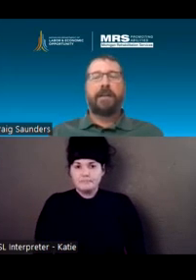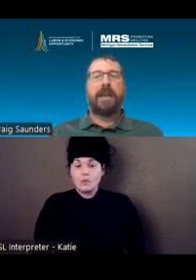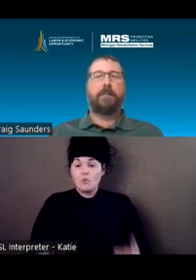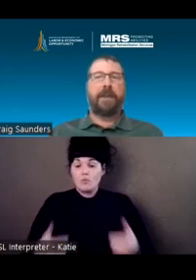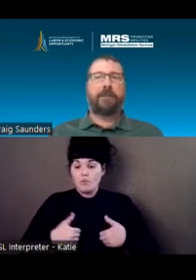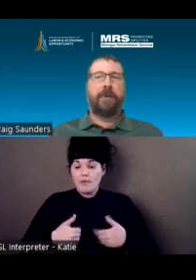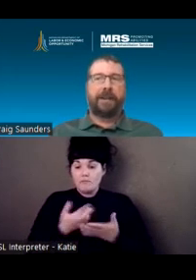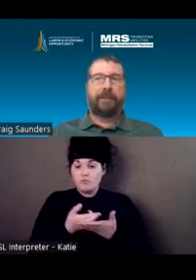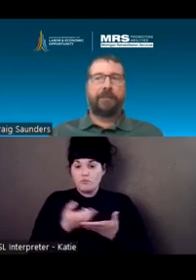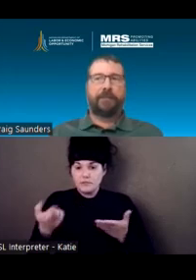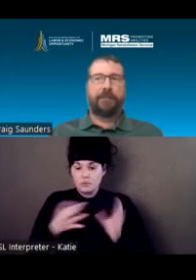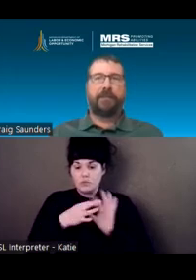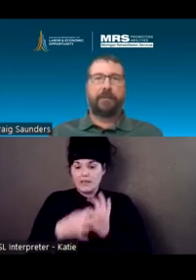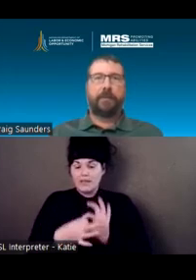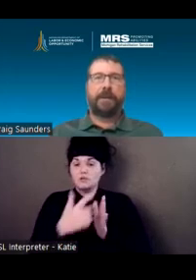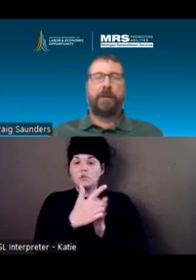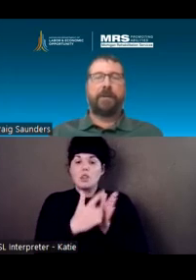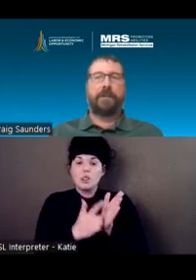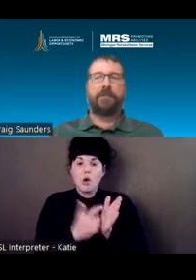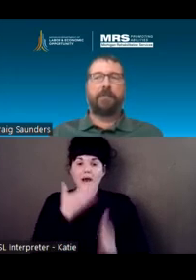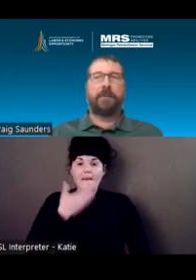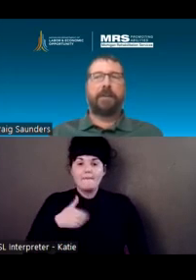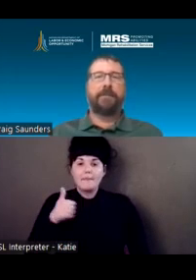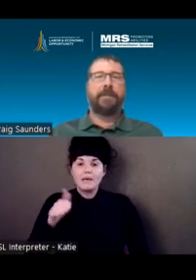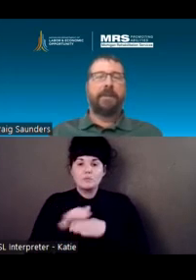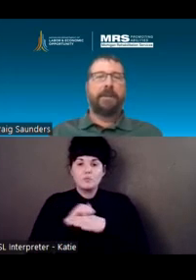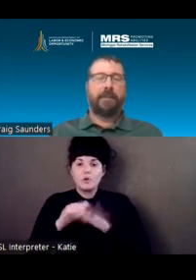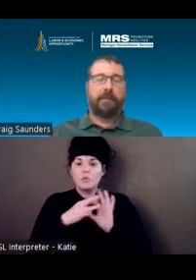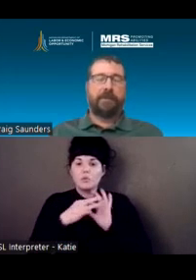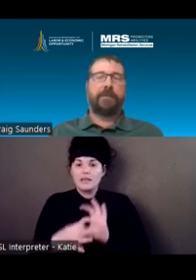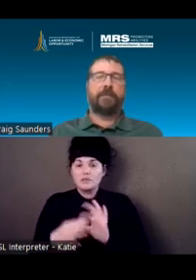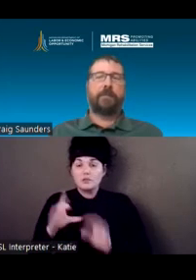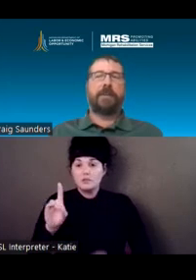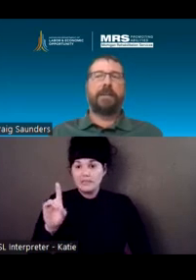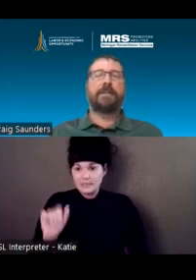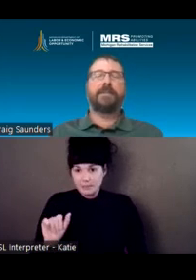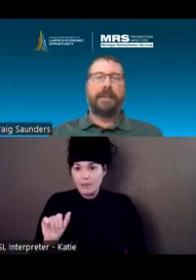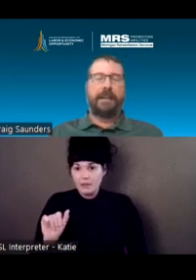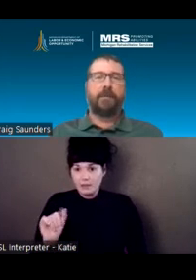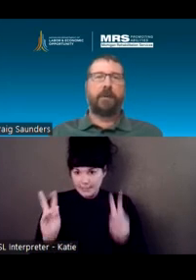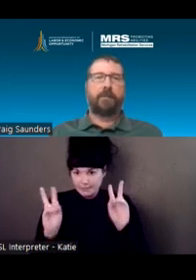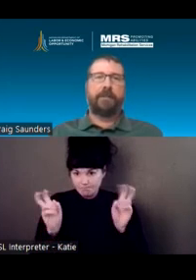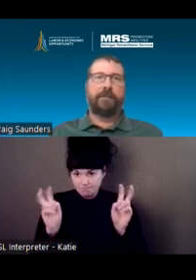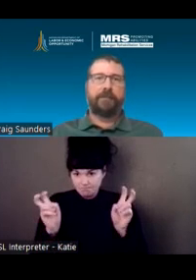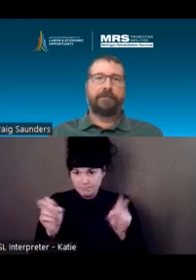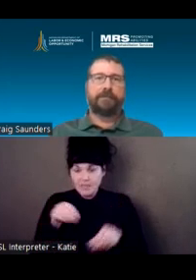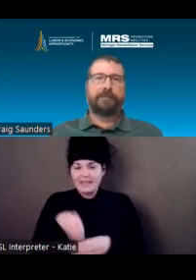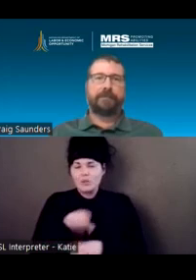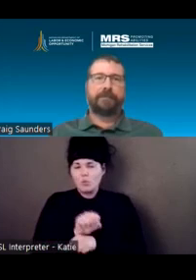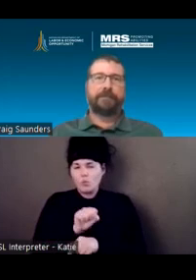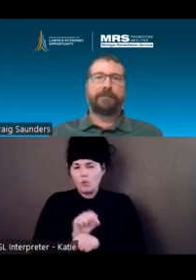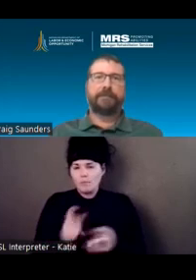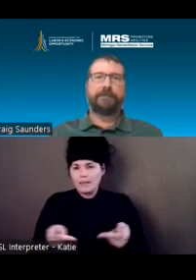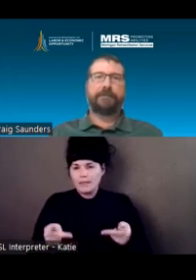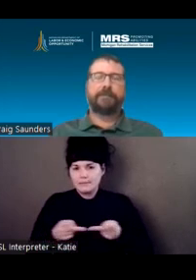law and best practices regarding the subject of disability in the workplace.